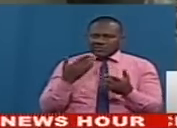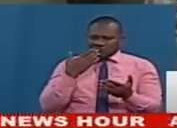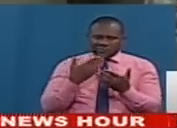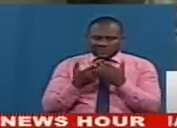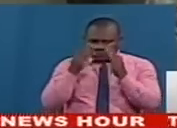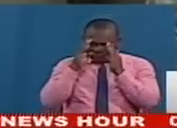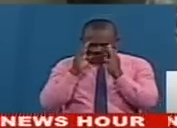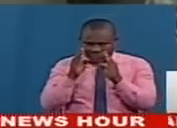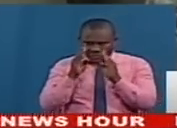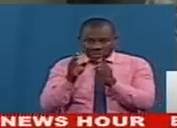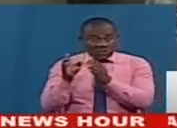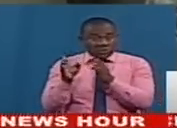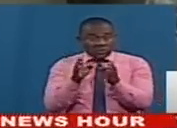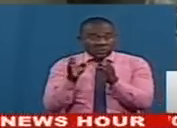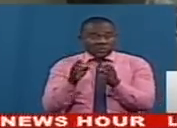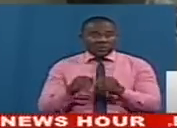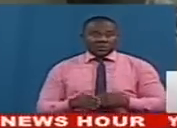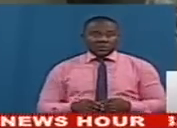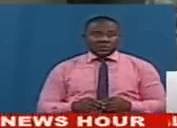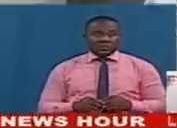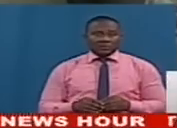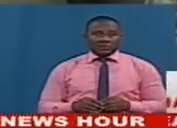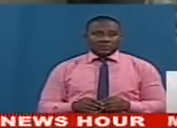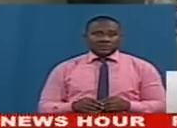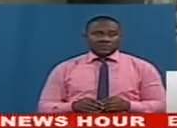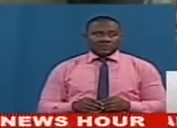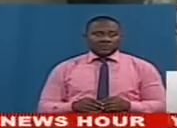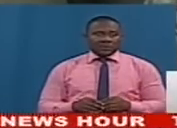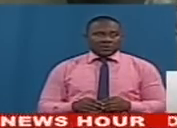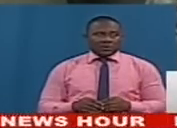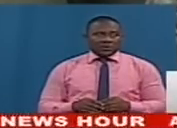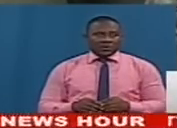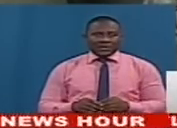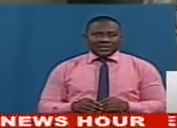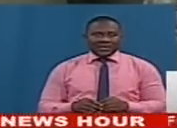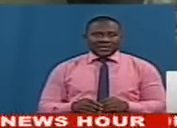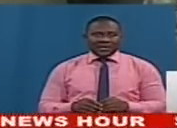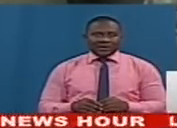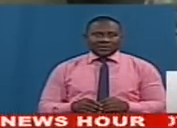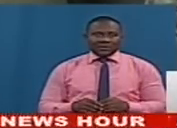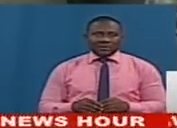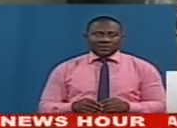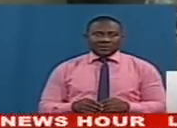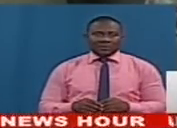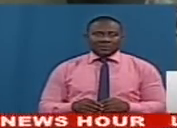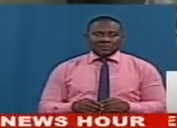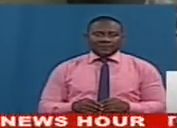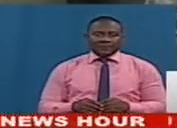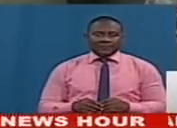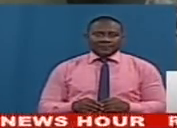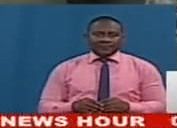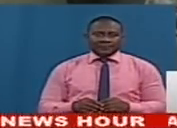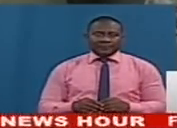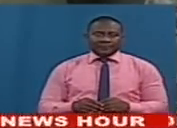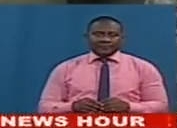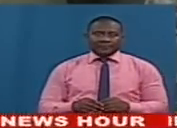with very strong commercial viability and high levels of sustainability. The painstaking efforts have been directed